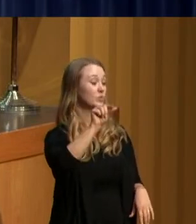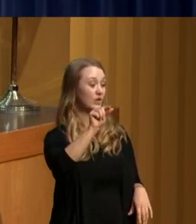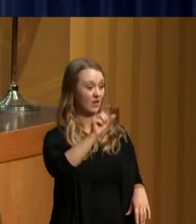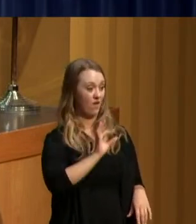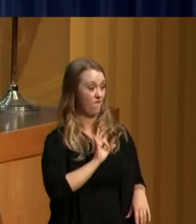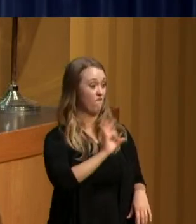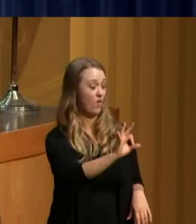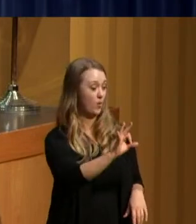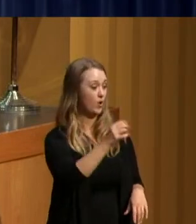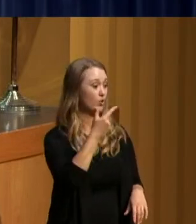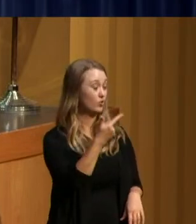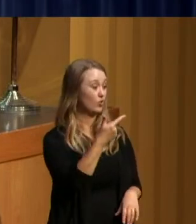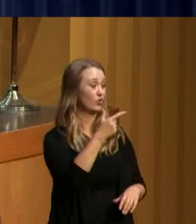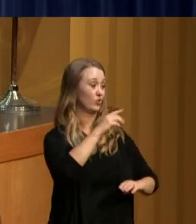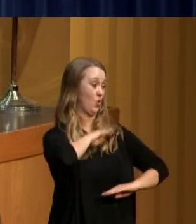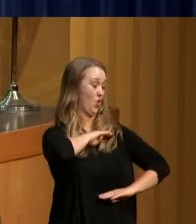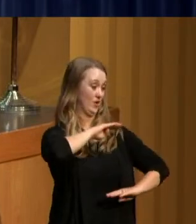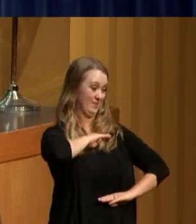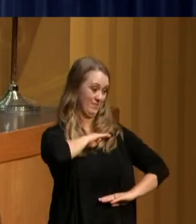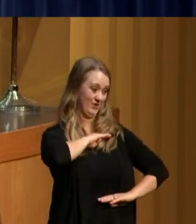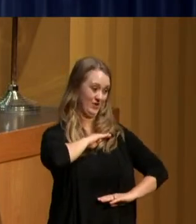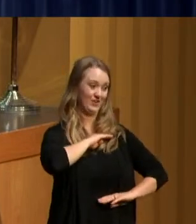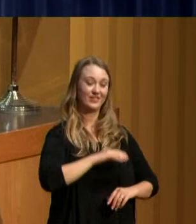goalkeeper Anna Badge-Kalupi.